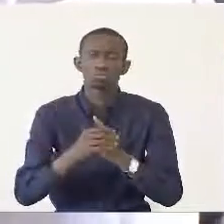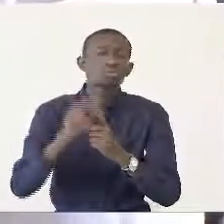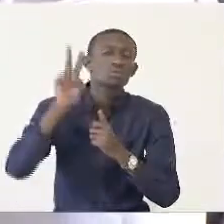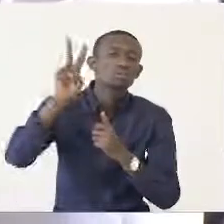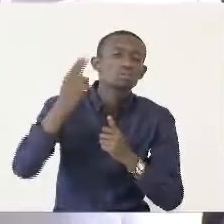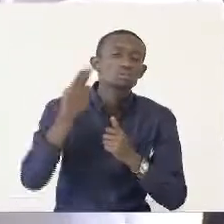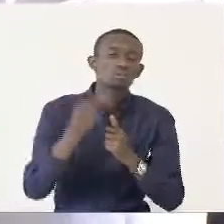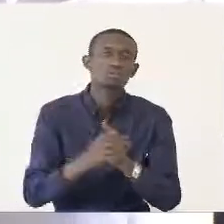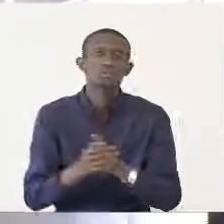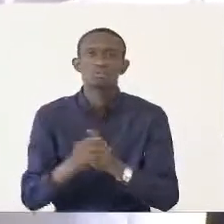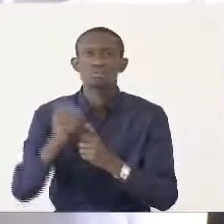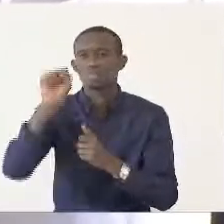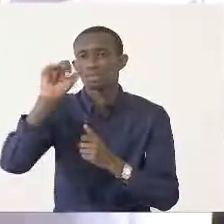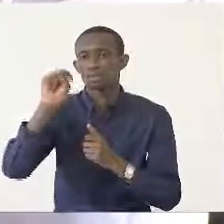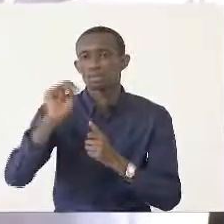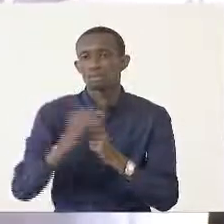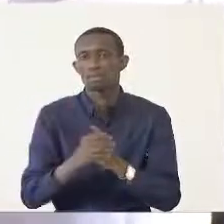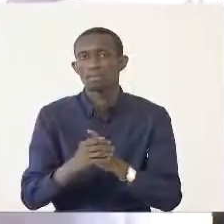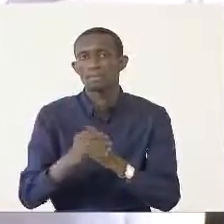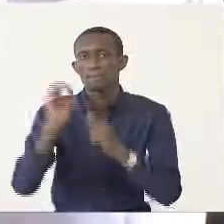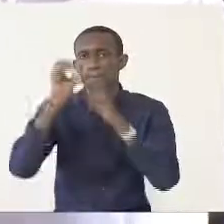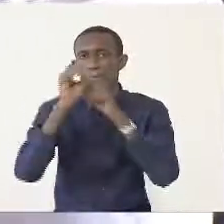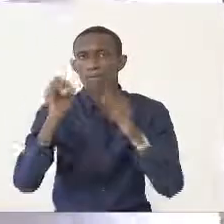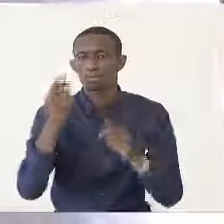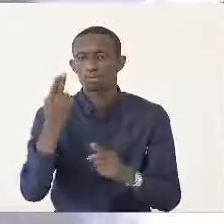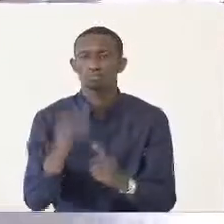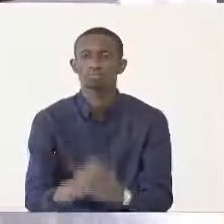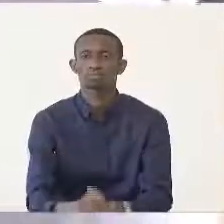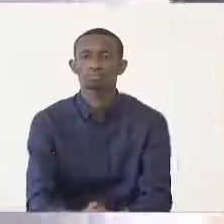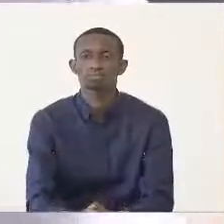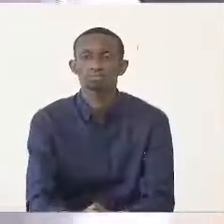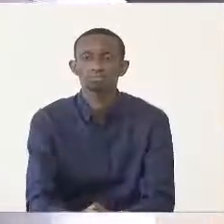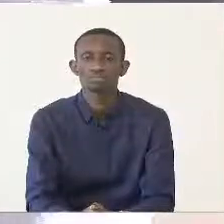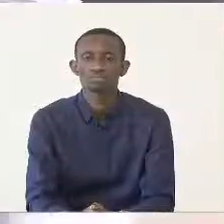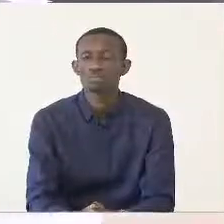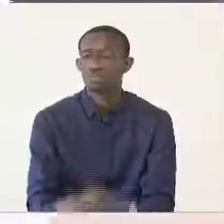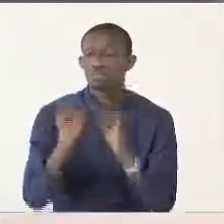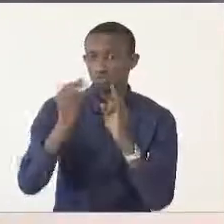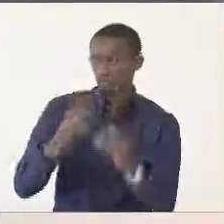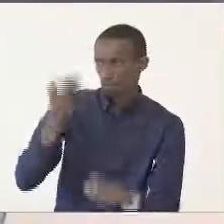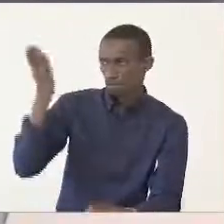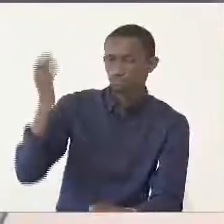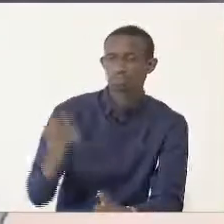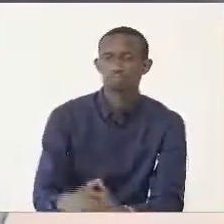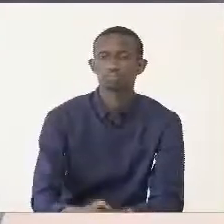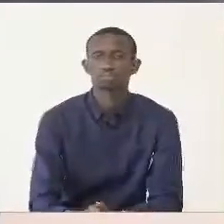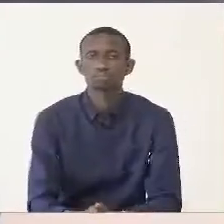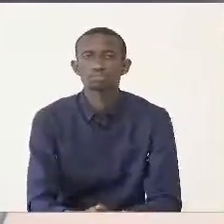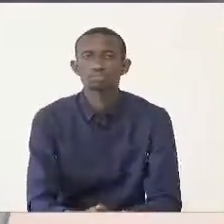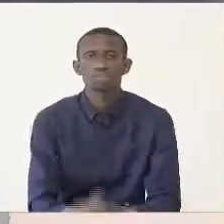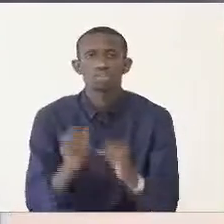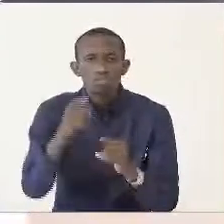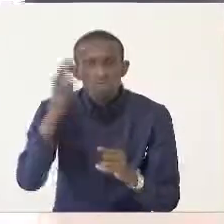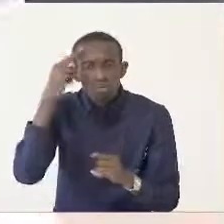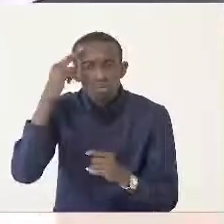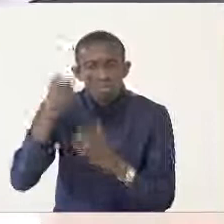V2 sine theta 2. So if we have this, if we remember from what